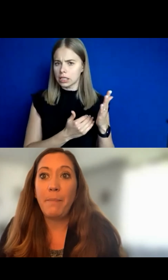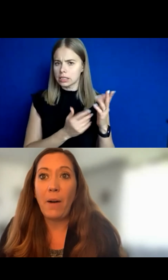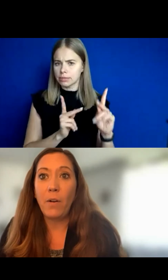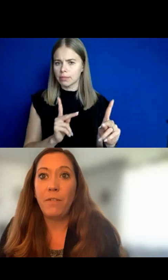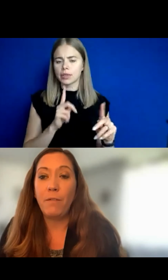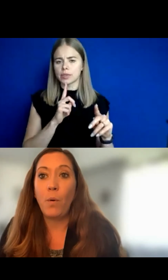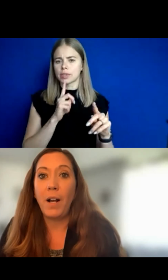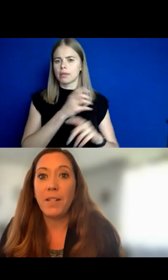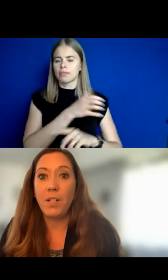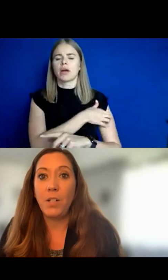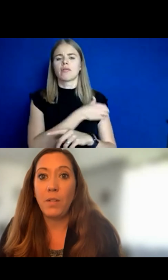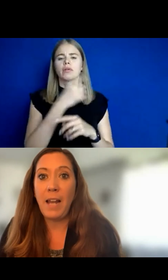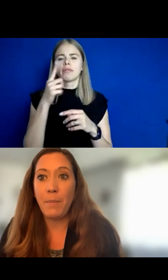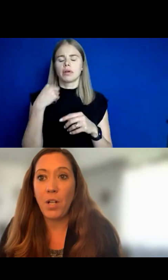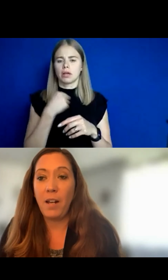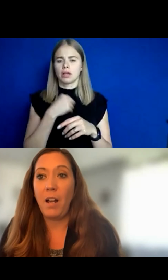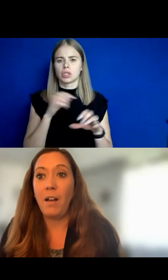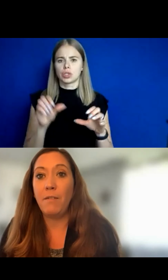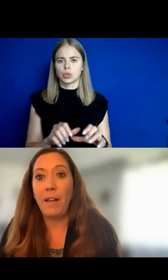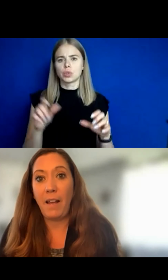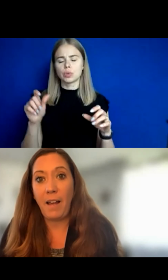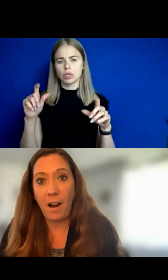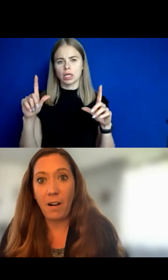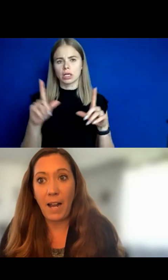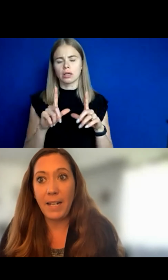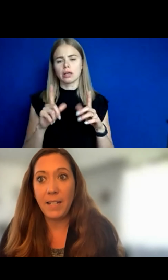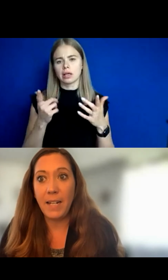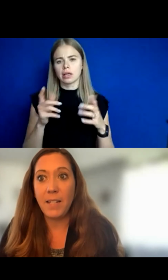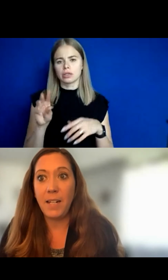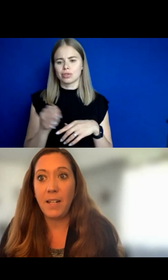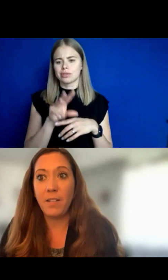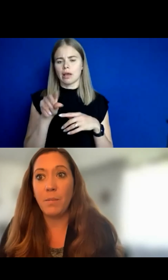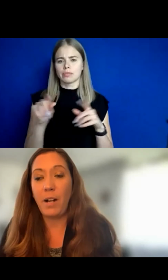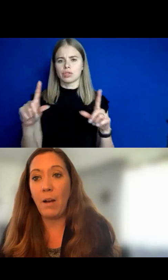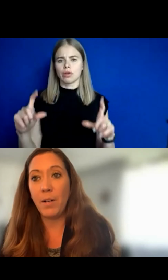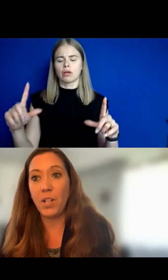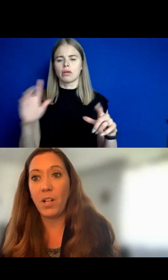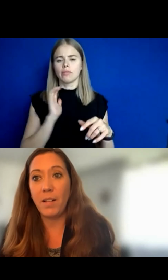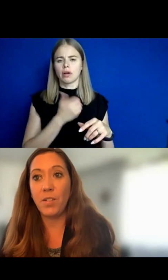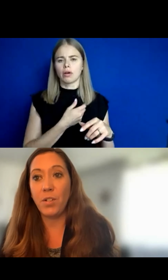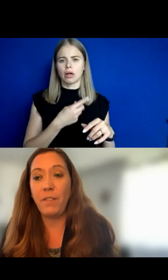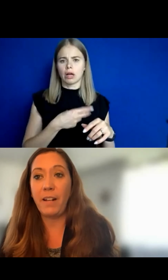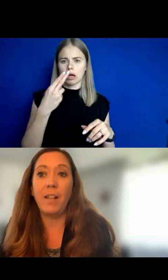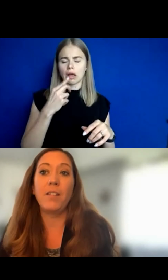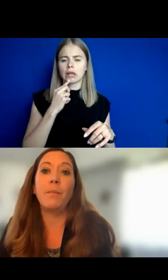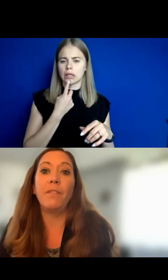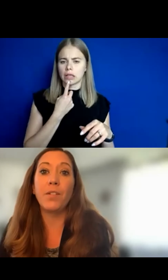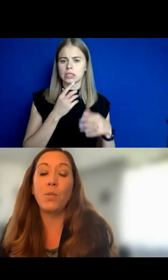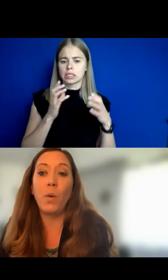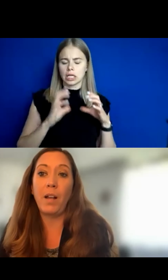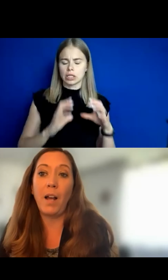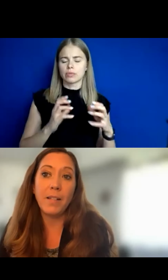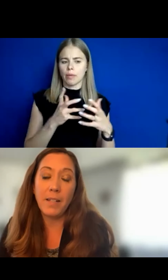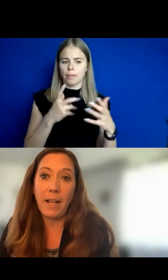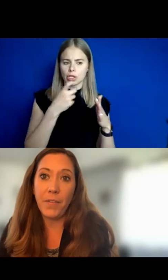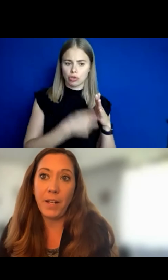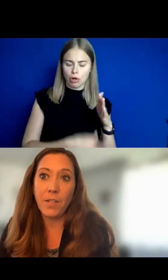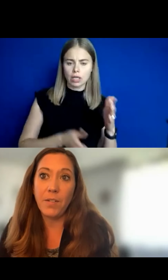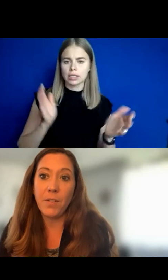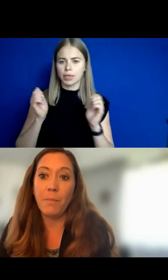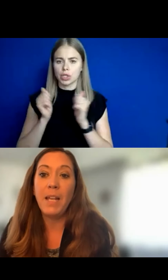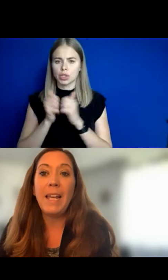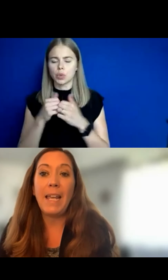very powerful for us to do a snapshot of our high intensity customer, how much it costs to serve that customer versus what it costs to the